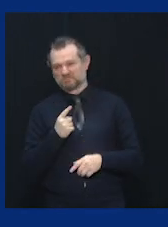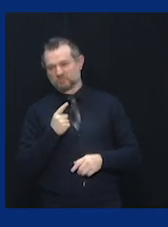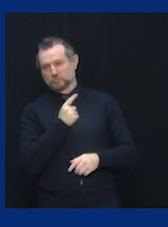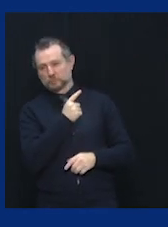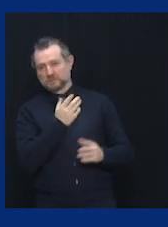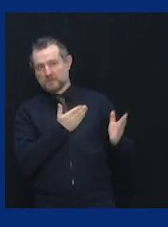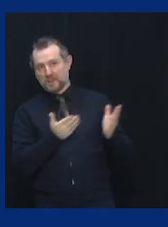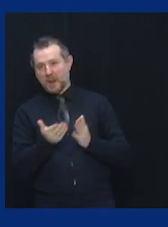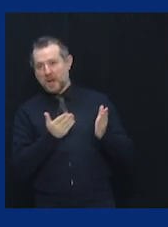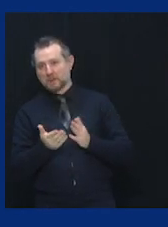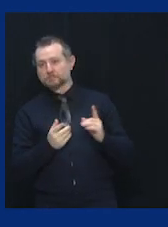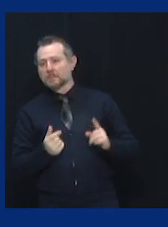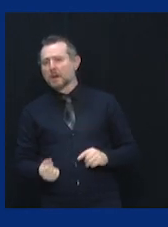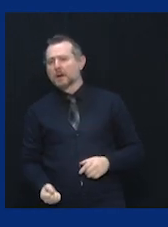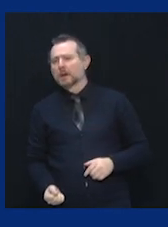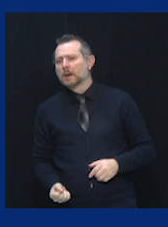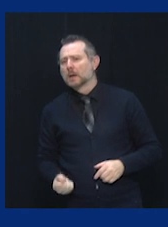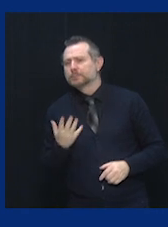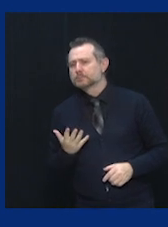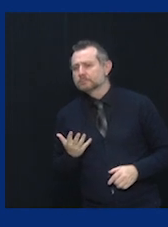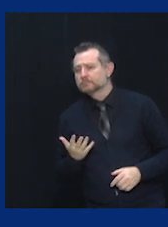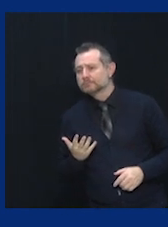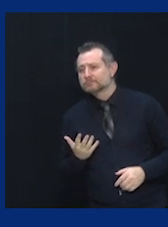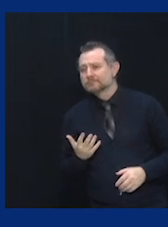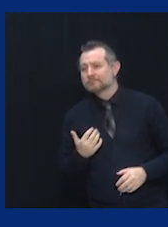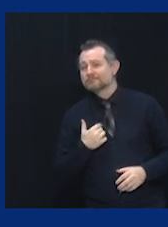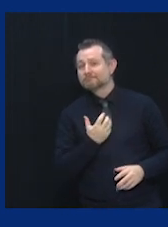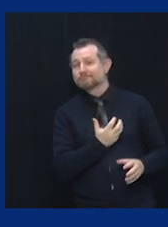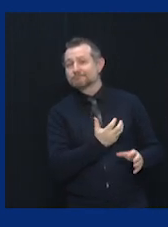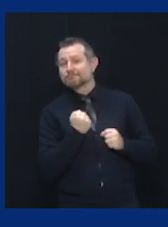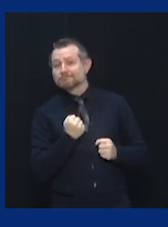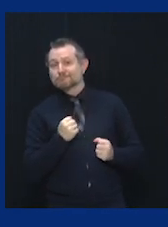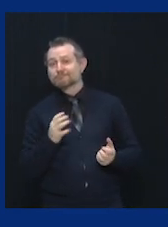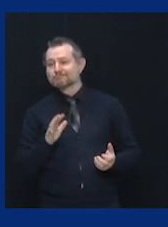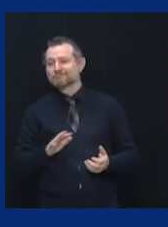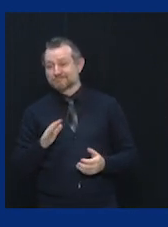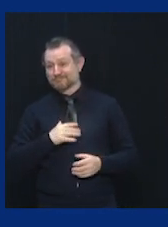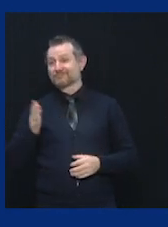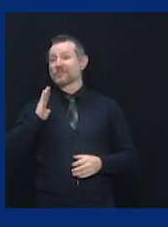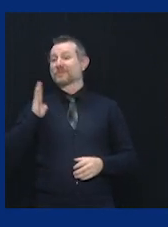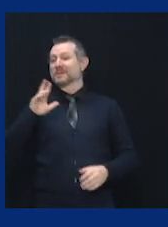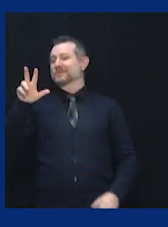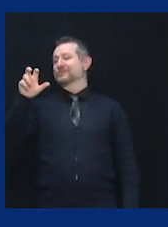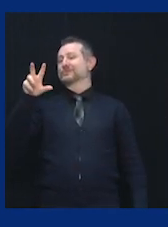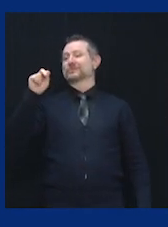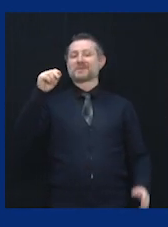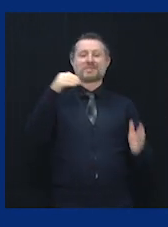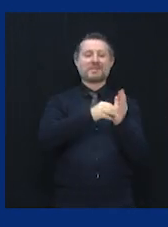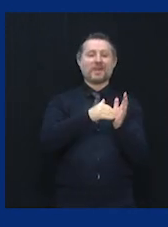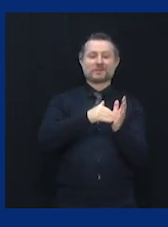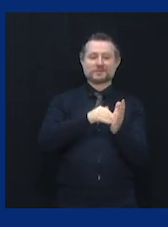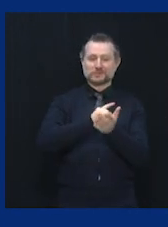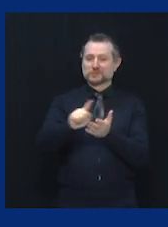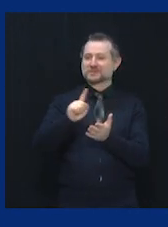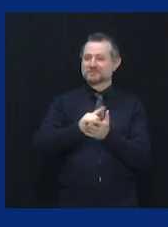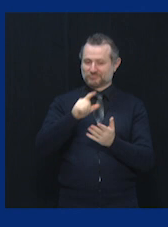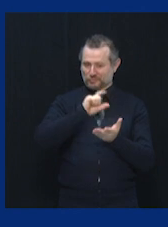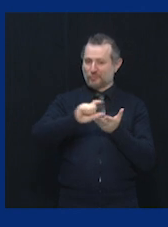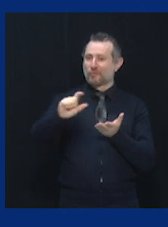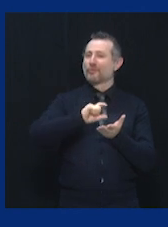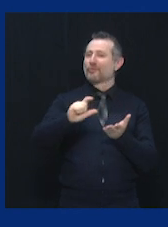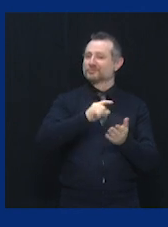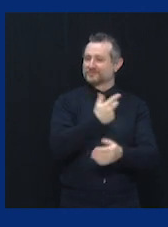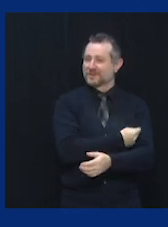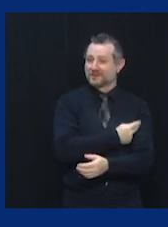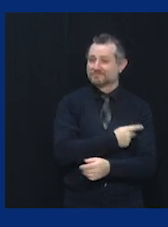how much vaccine we are getting. We were getting about 300,000 doses per week. Last couple